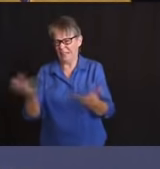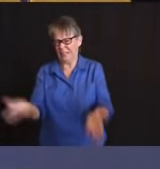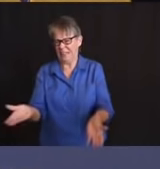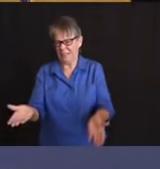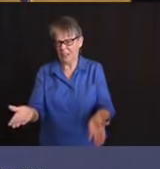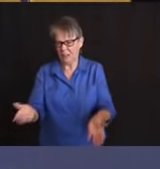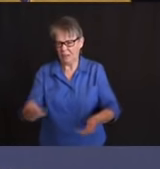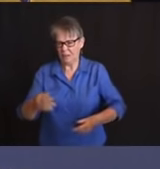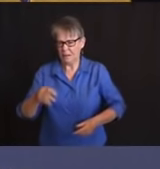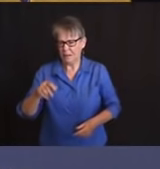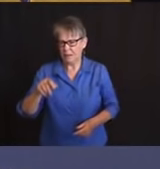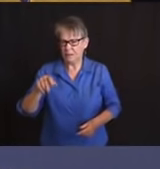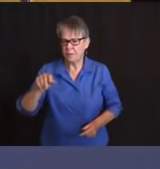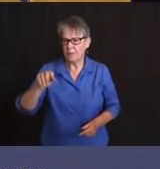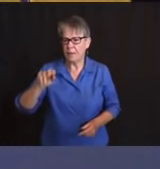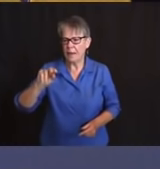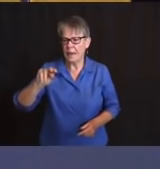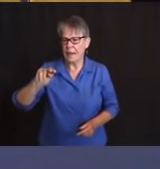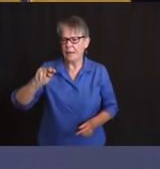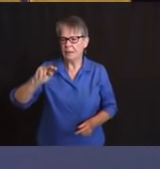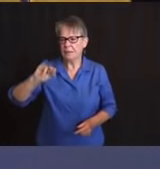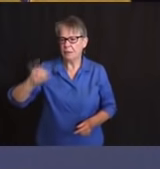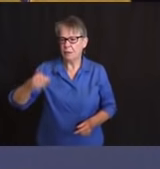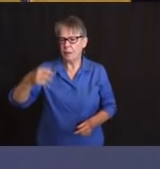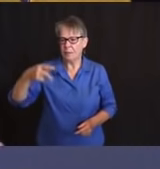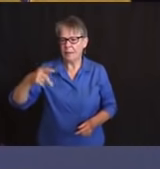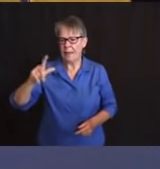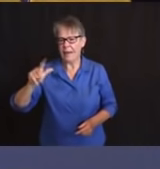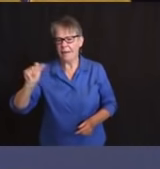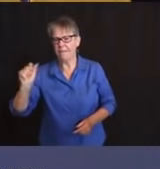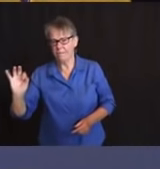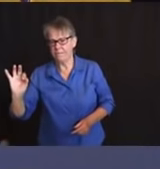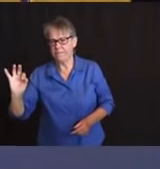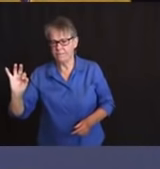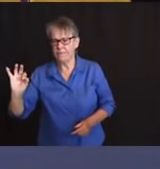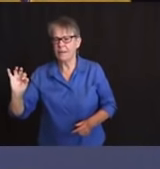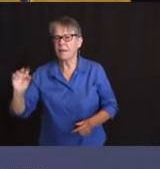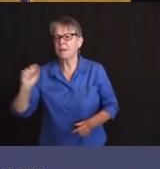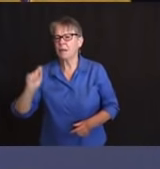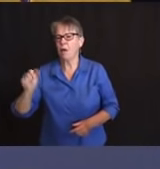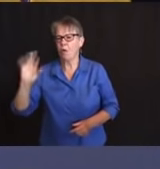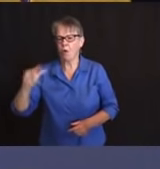About $38 million, and it's already put a lot of that out on the street to extraordinary uses. So